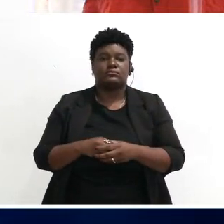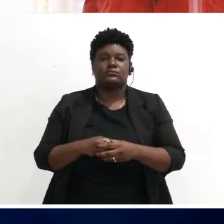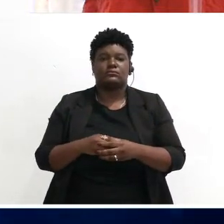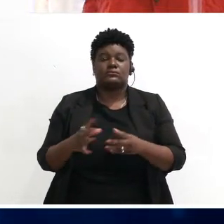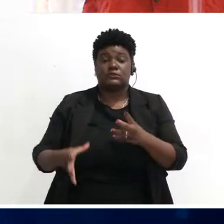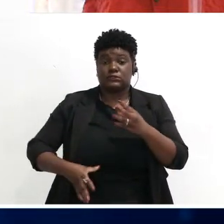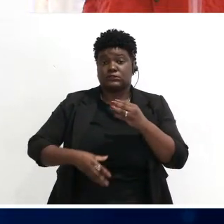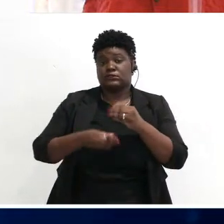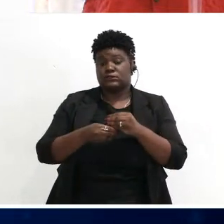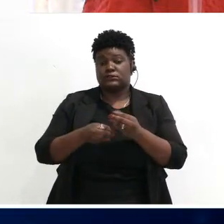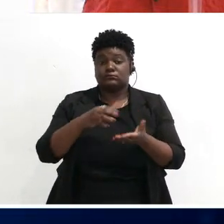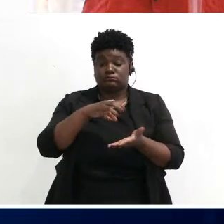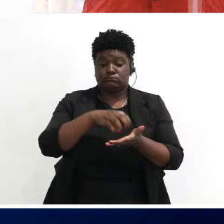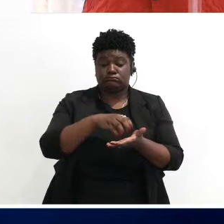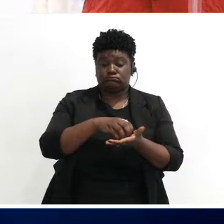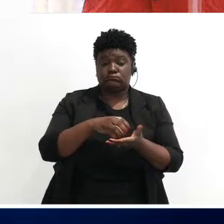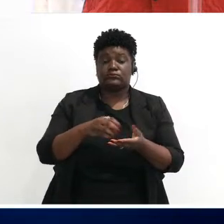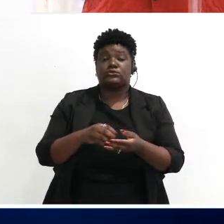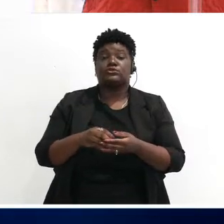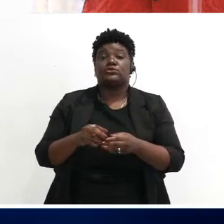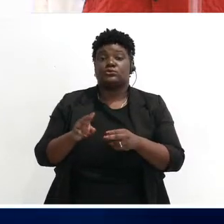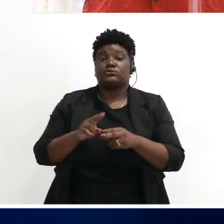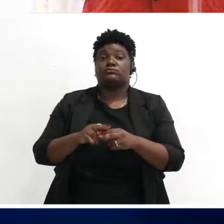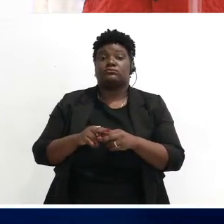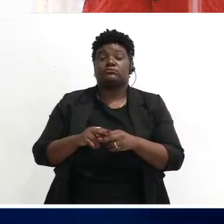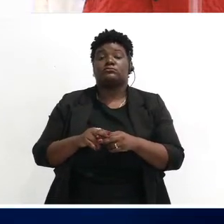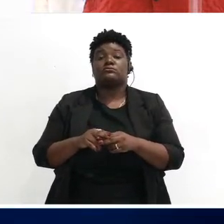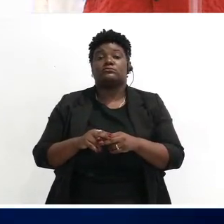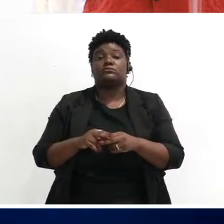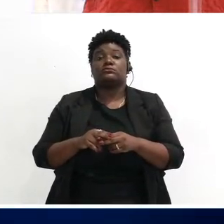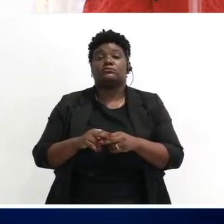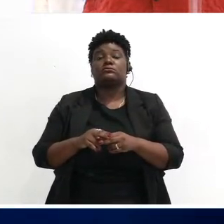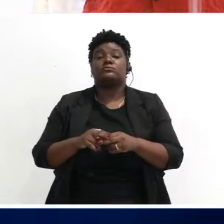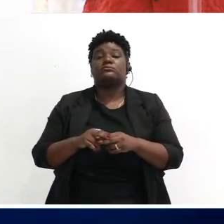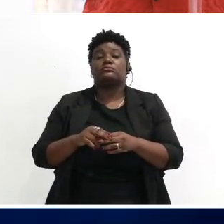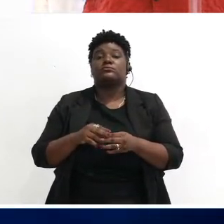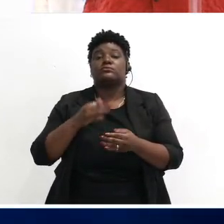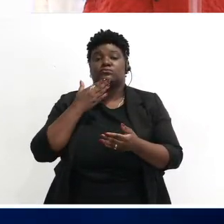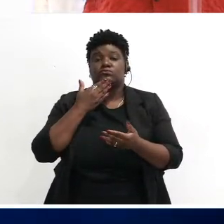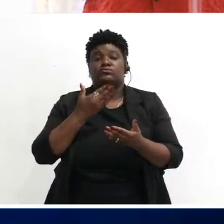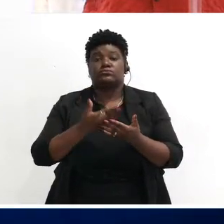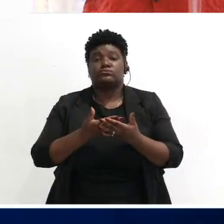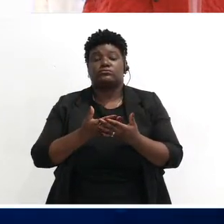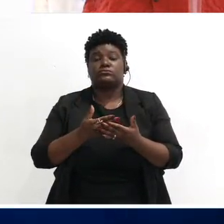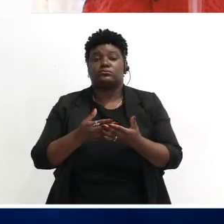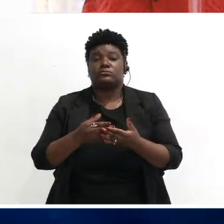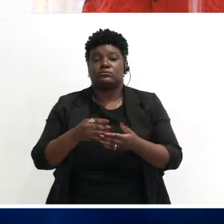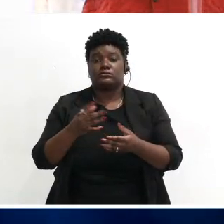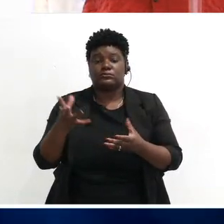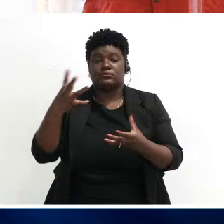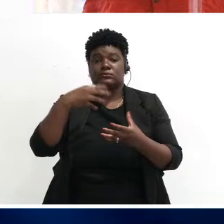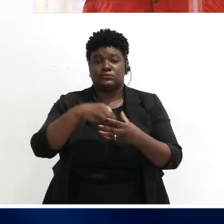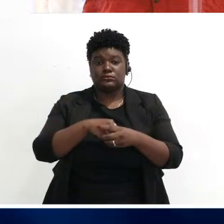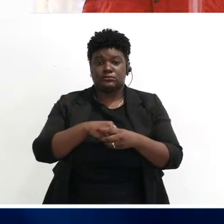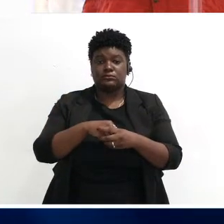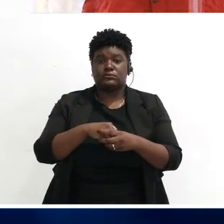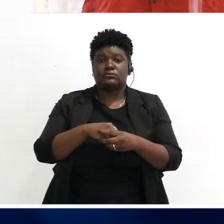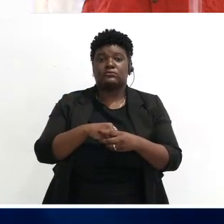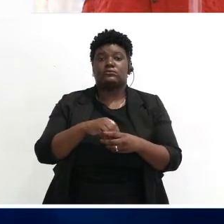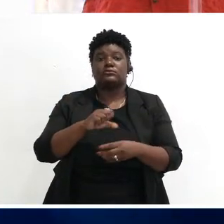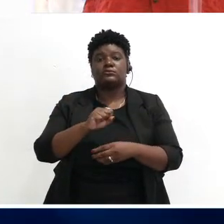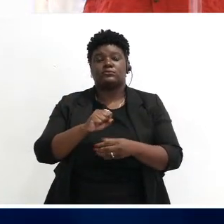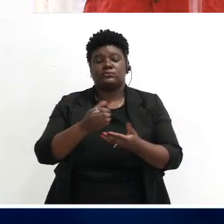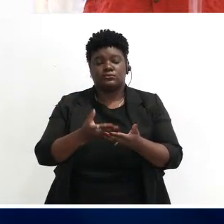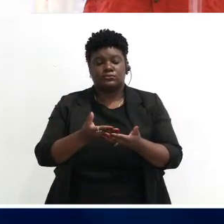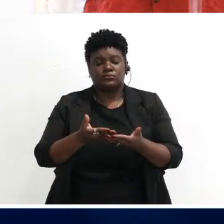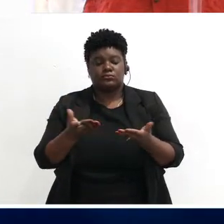you've created. And then that in turn gets placed on a larger package substrate. So lots of layers